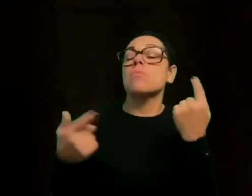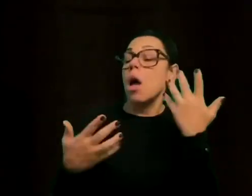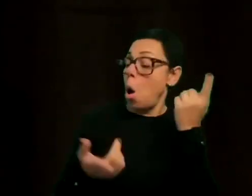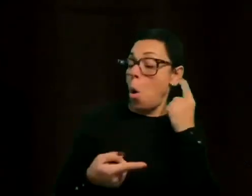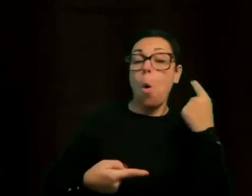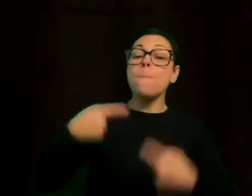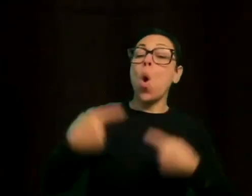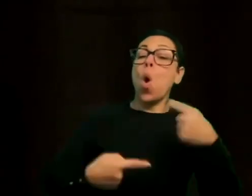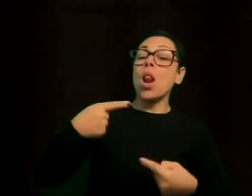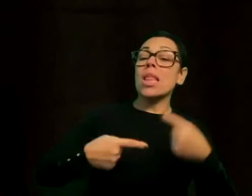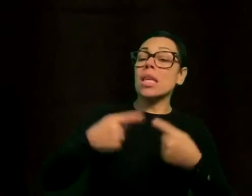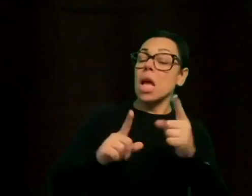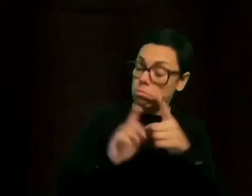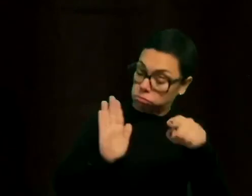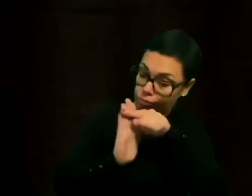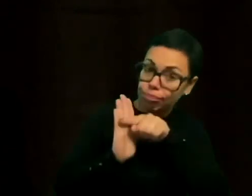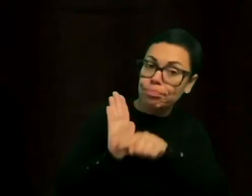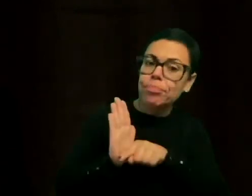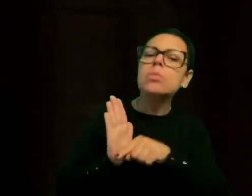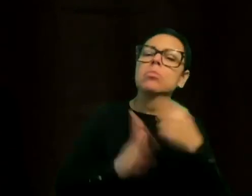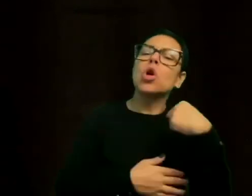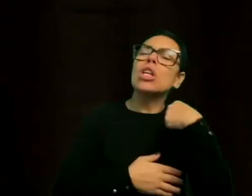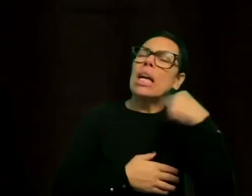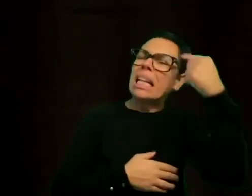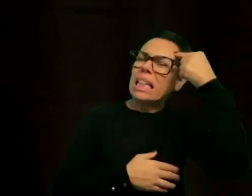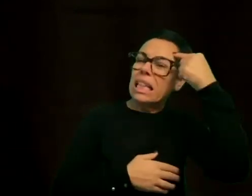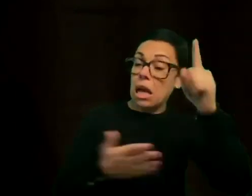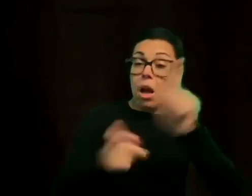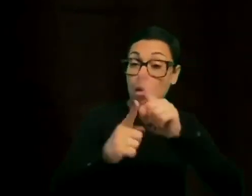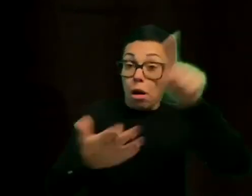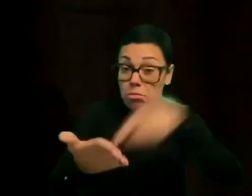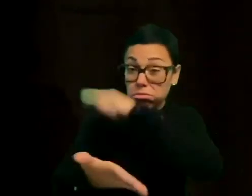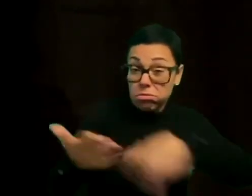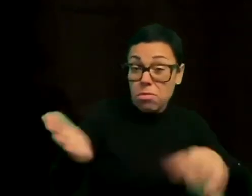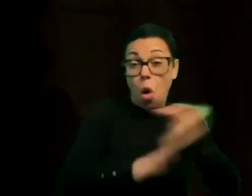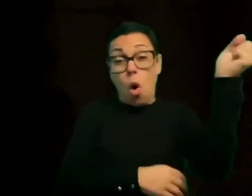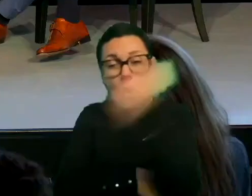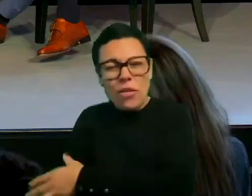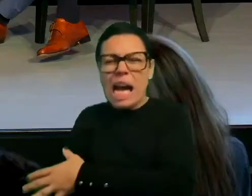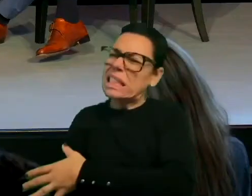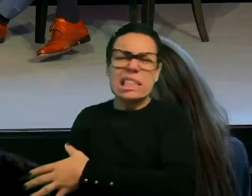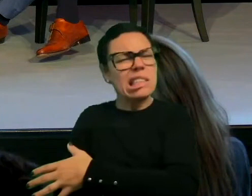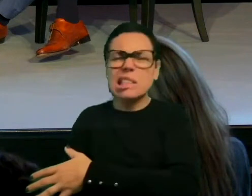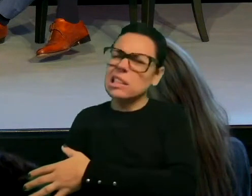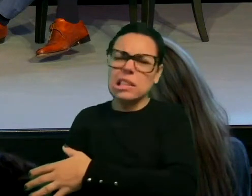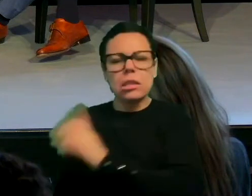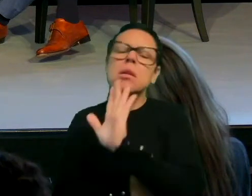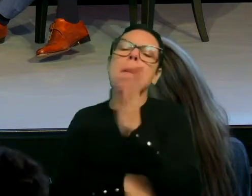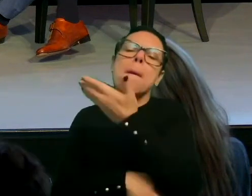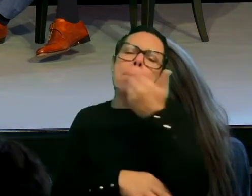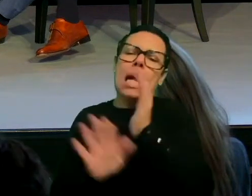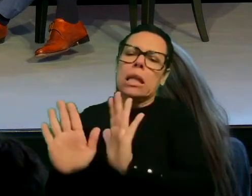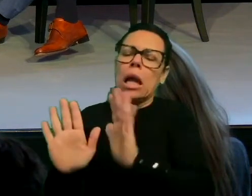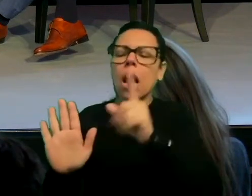any of the social goals that we are treating, to look at them in isolation. But in a way, I work for the European Commission